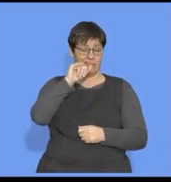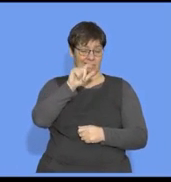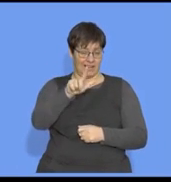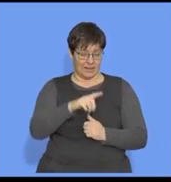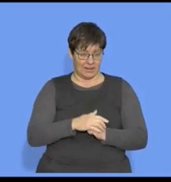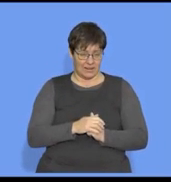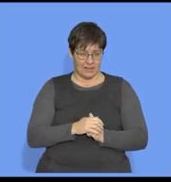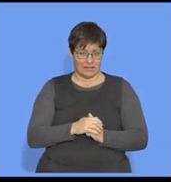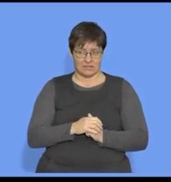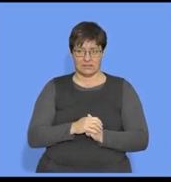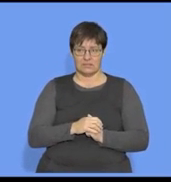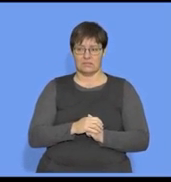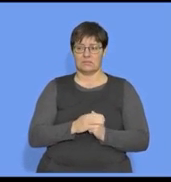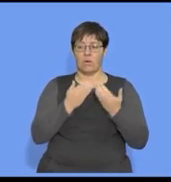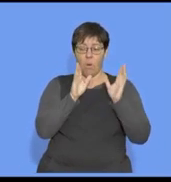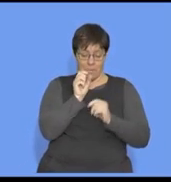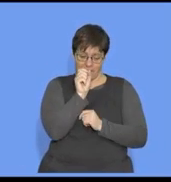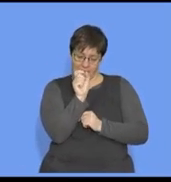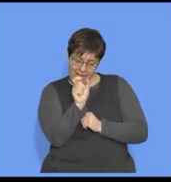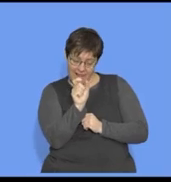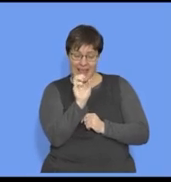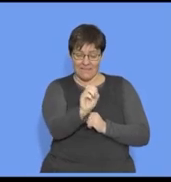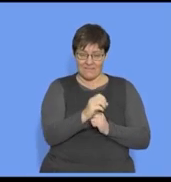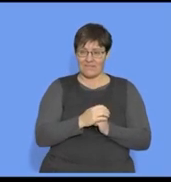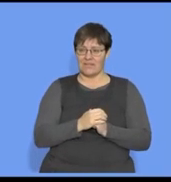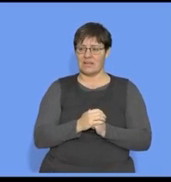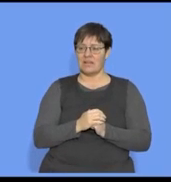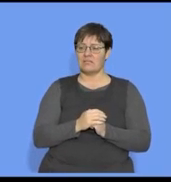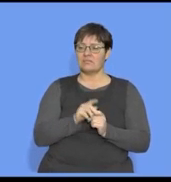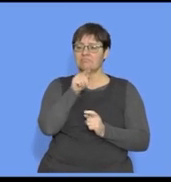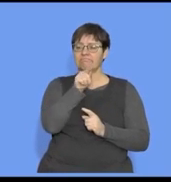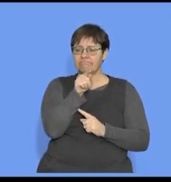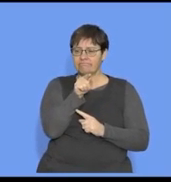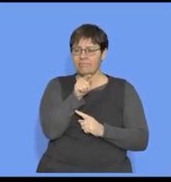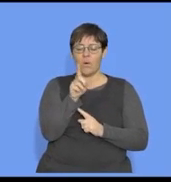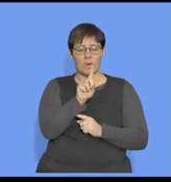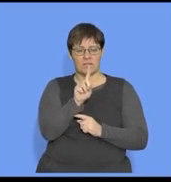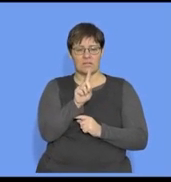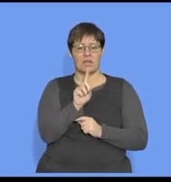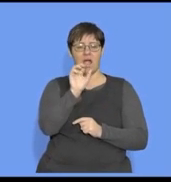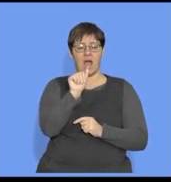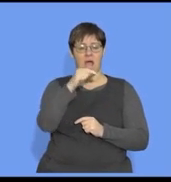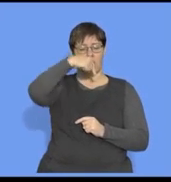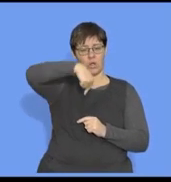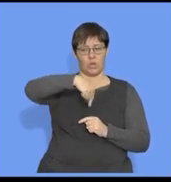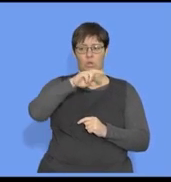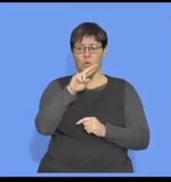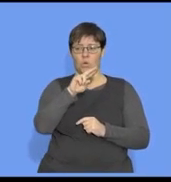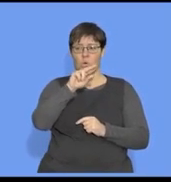pupil, this opening. And then we've got this part that is referred to as the aqueous